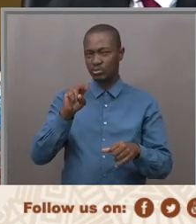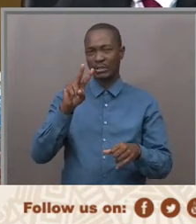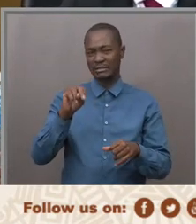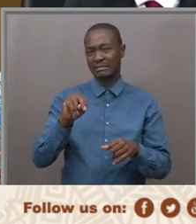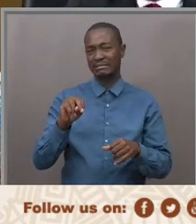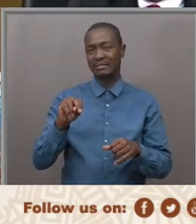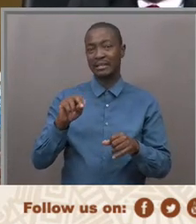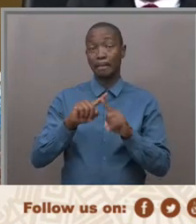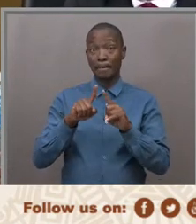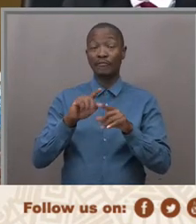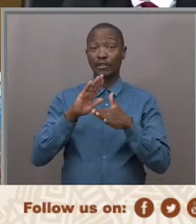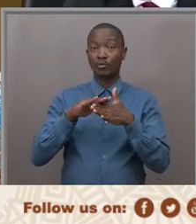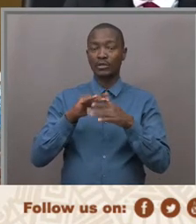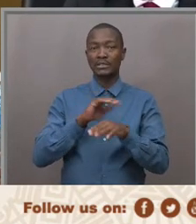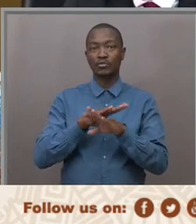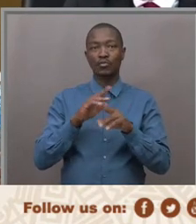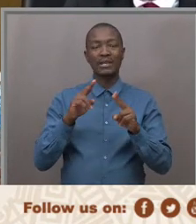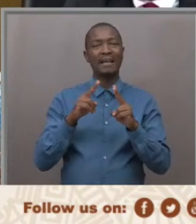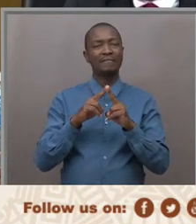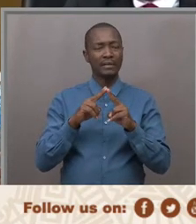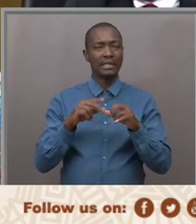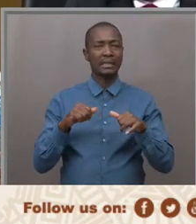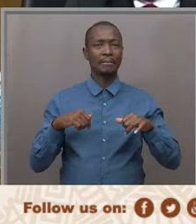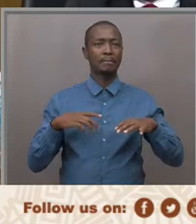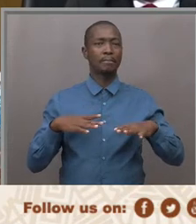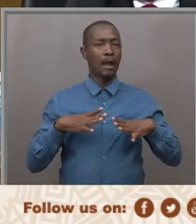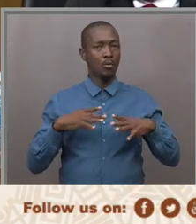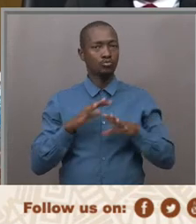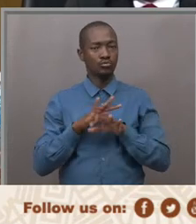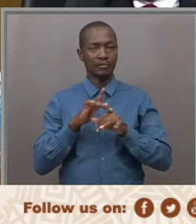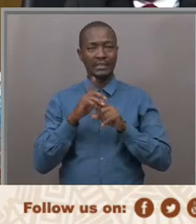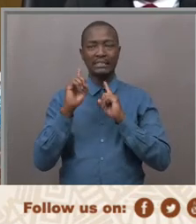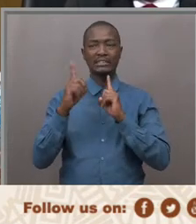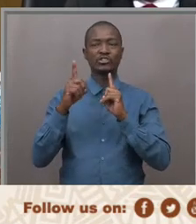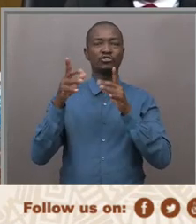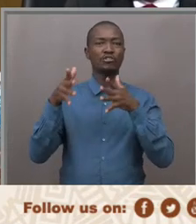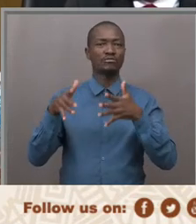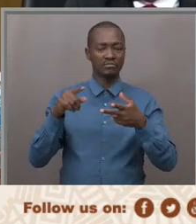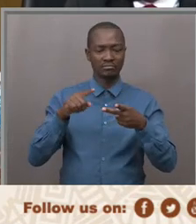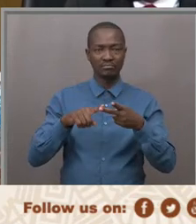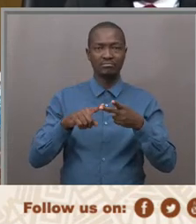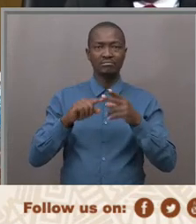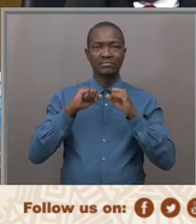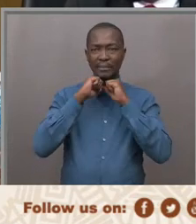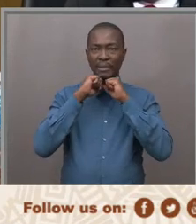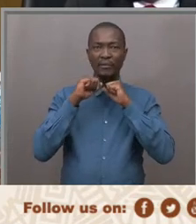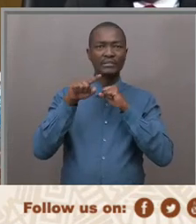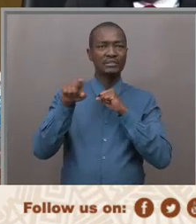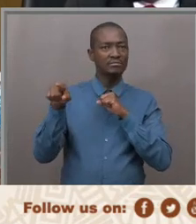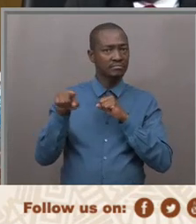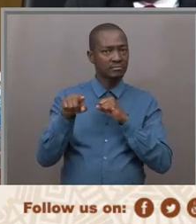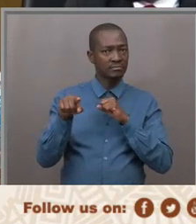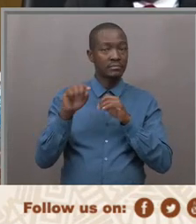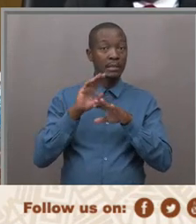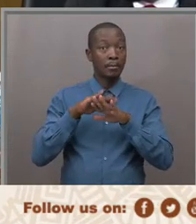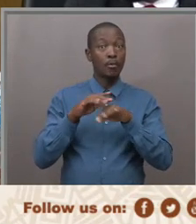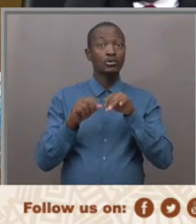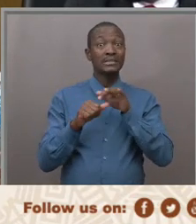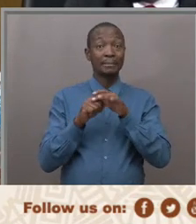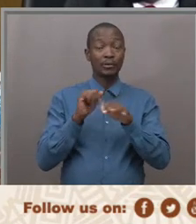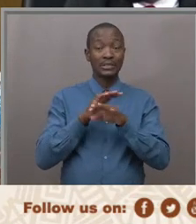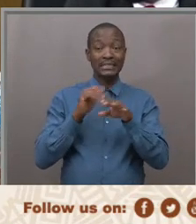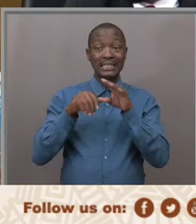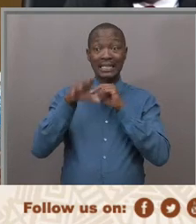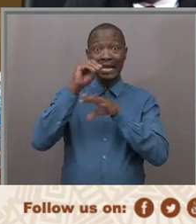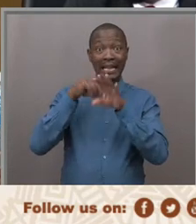for that reason, we are proud of the teachers, the parents, and most importantly, the learners